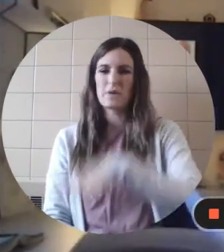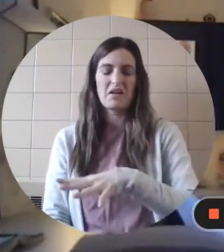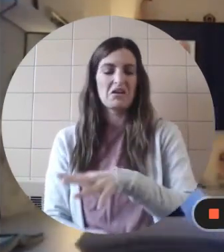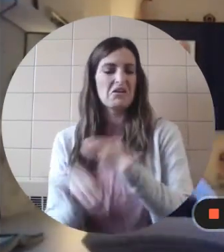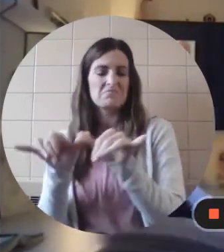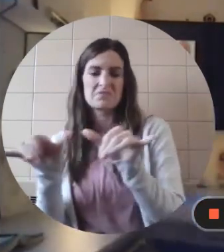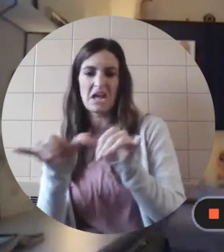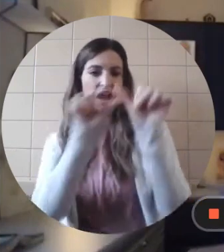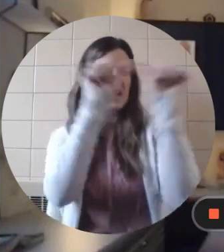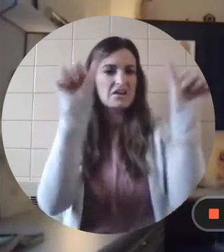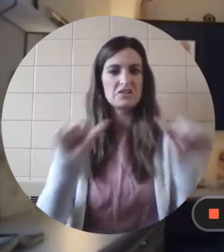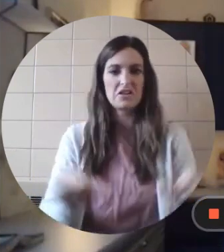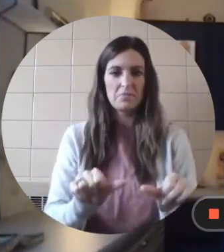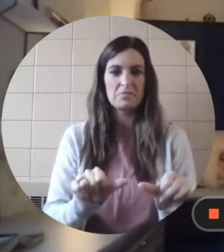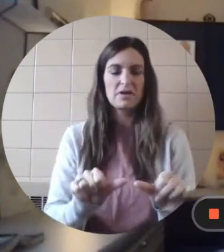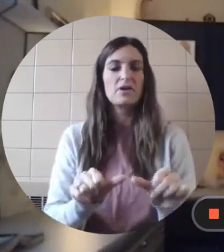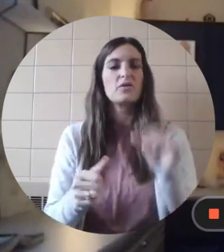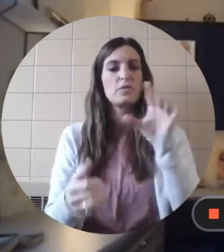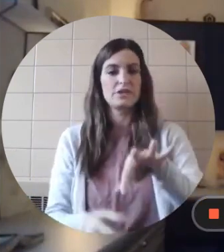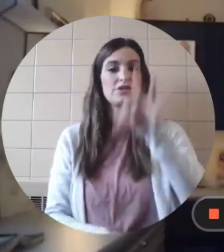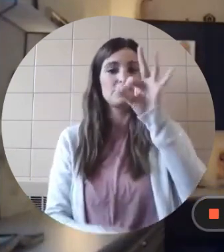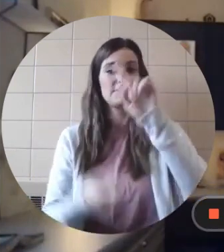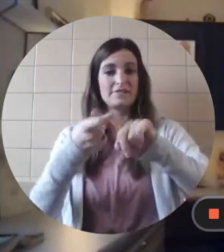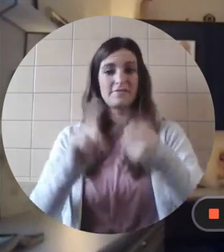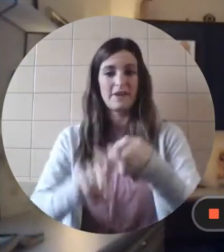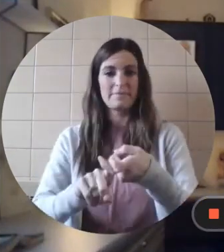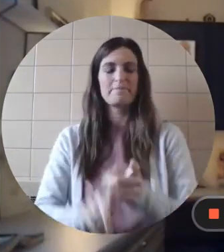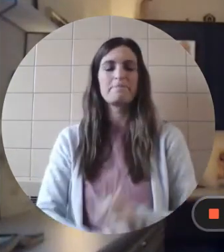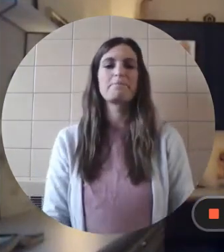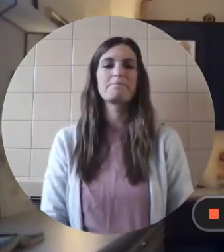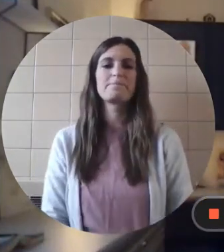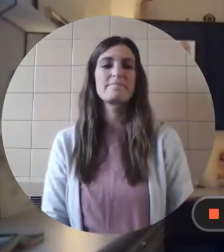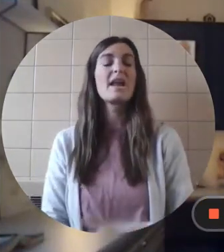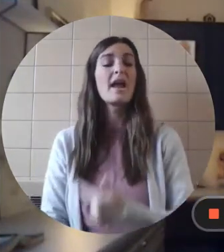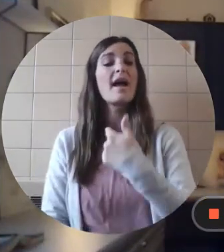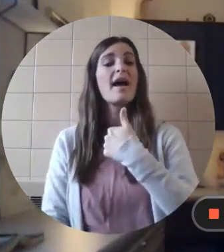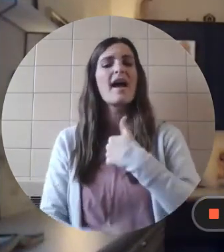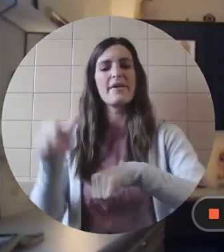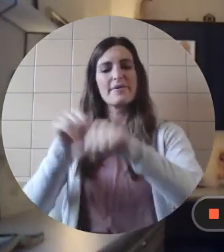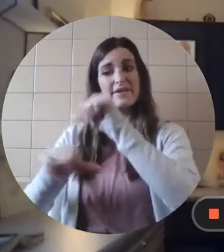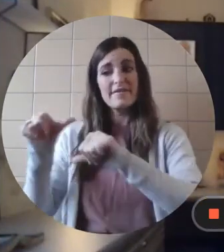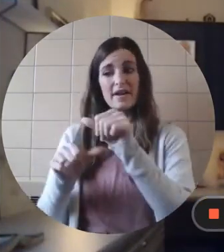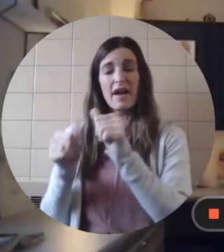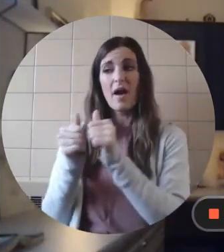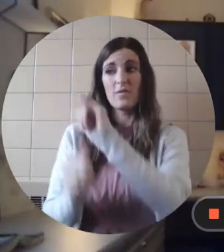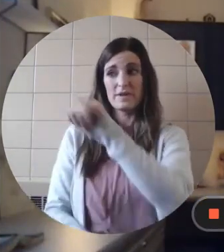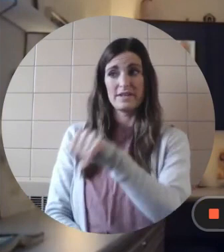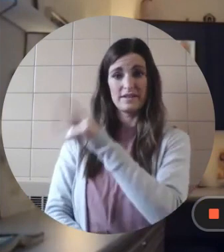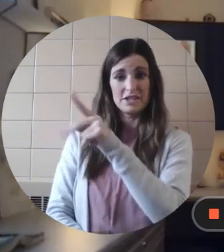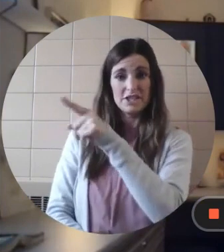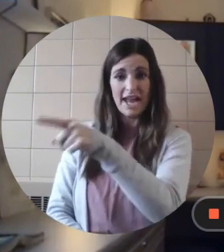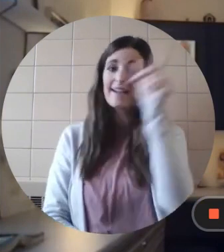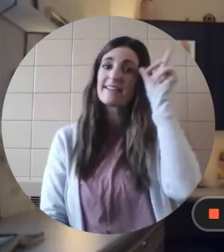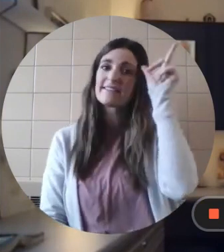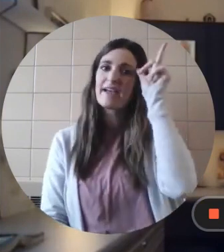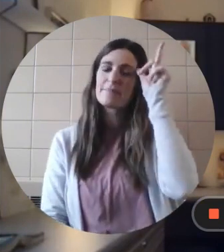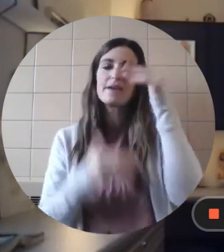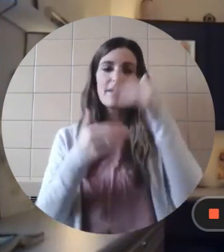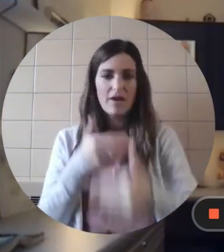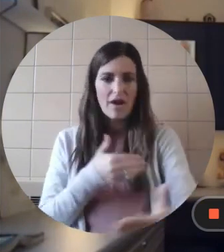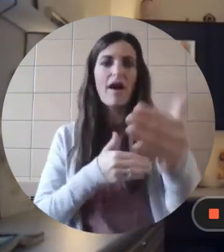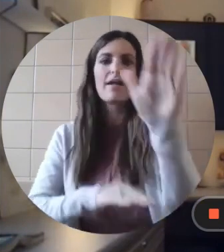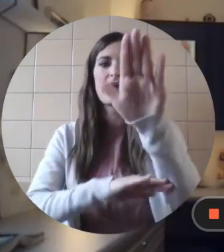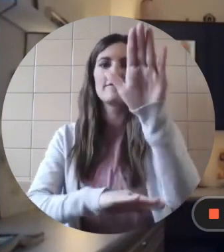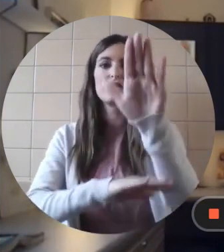bond with. I would have liked to hang out with Jack and Lappy all afternoon, but I imagined Miss Martell with her spinning finger. We had to get